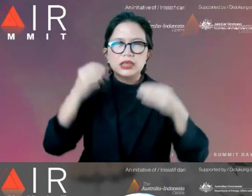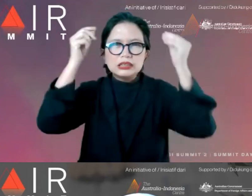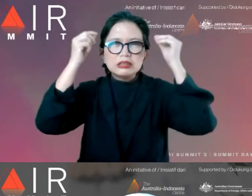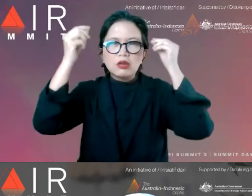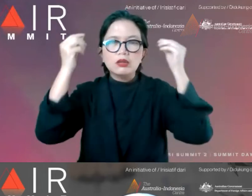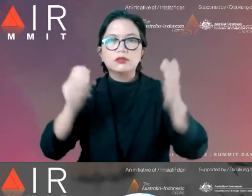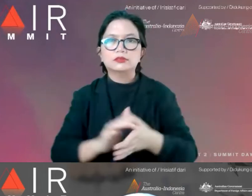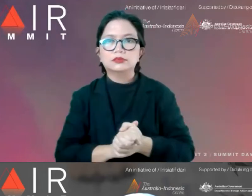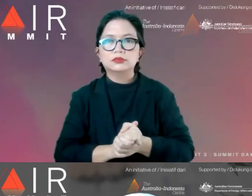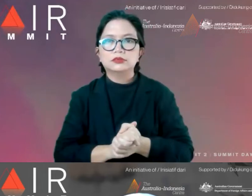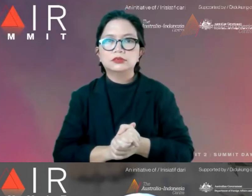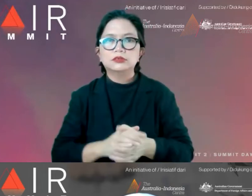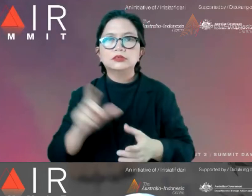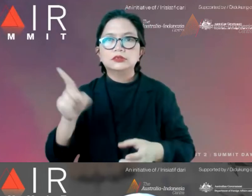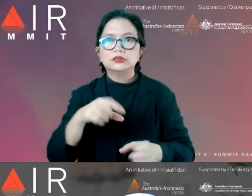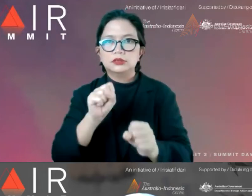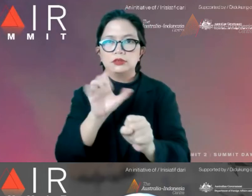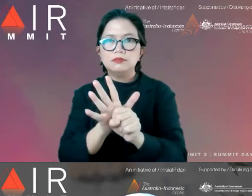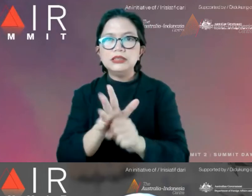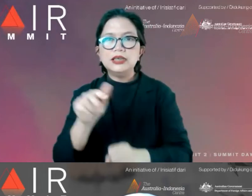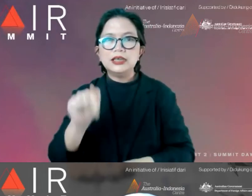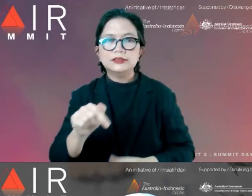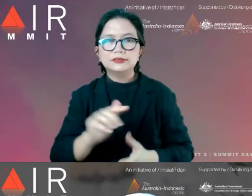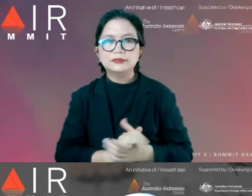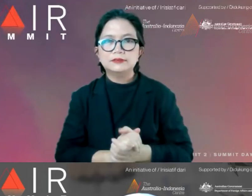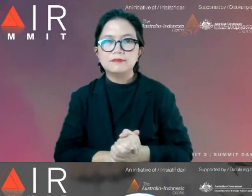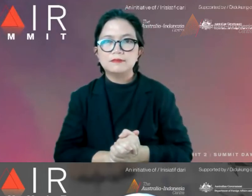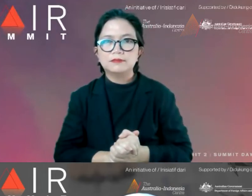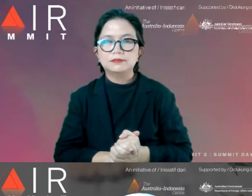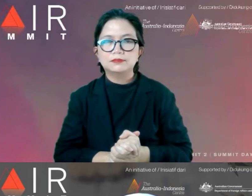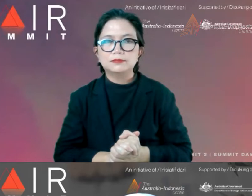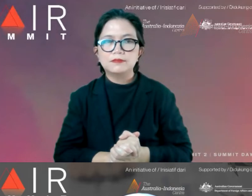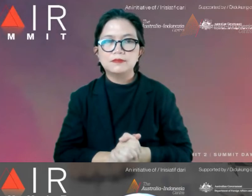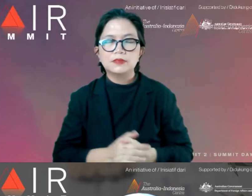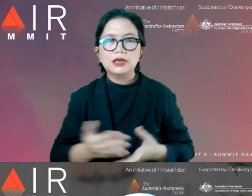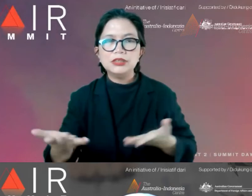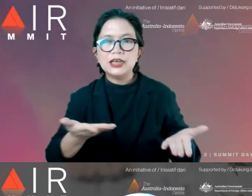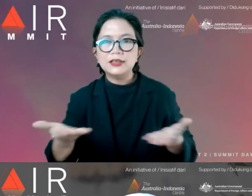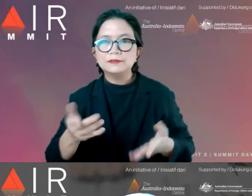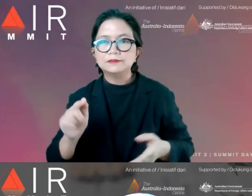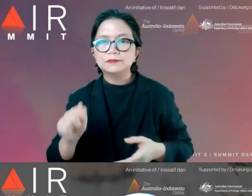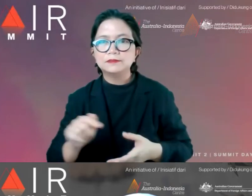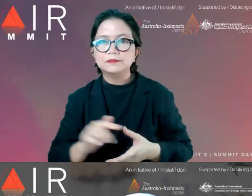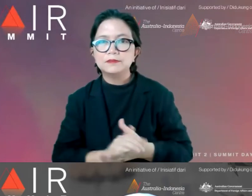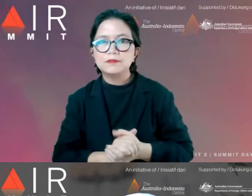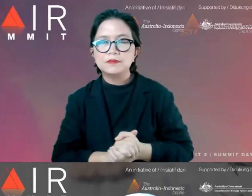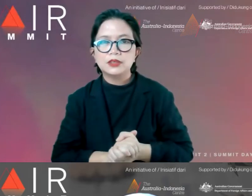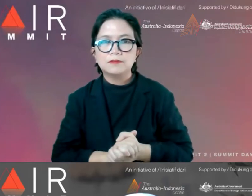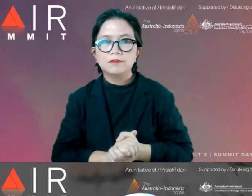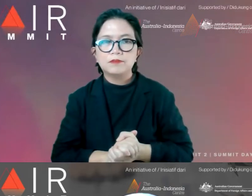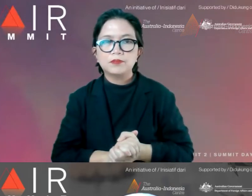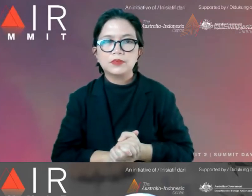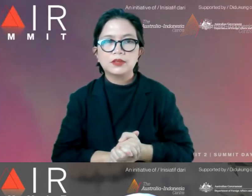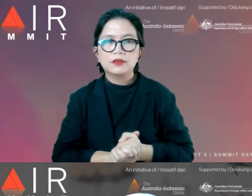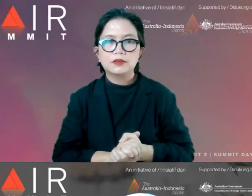the physical fatigue, and from the mental fatigue. And vaccine perhaps is only address 1/3 of these 3